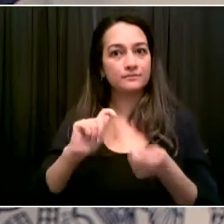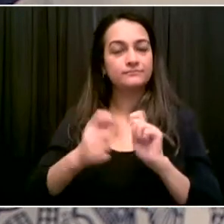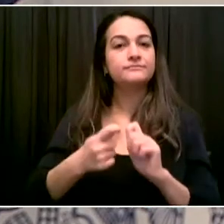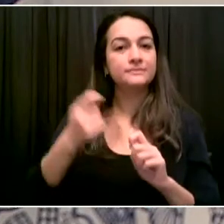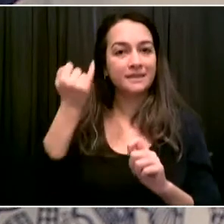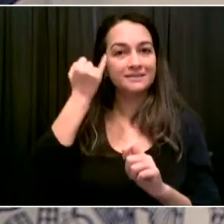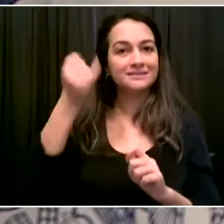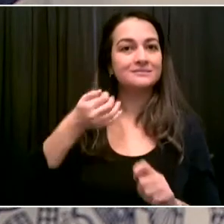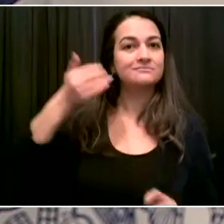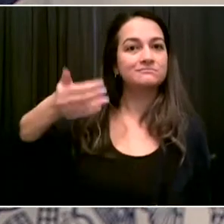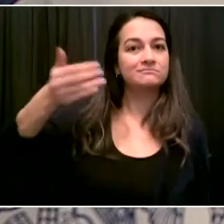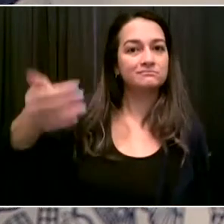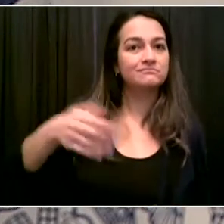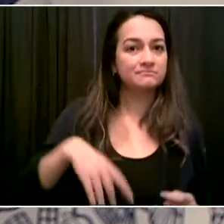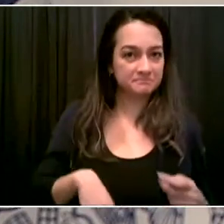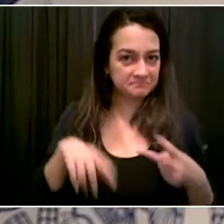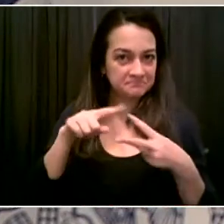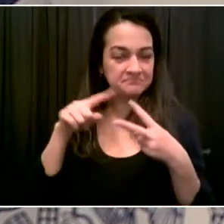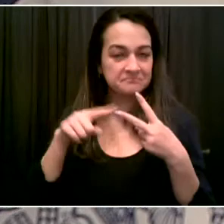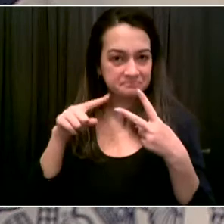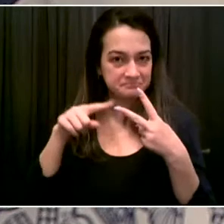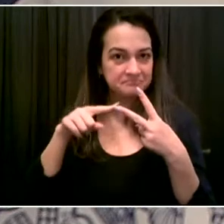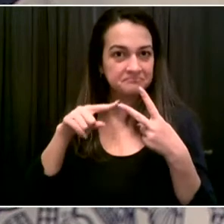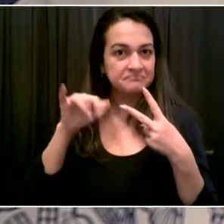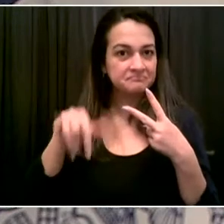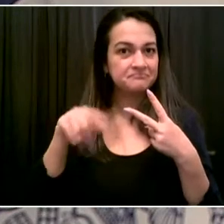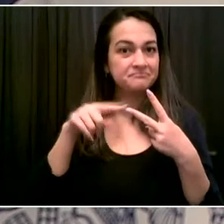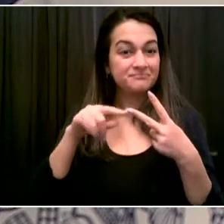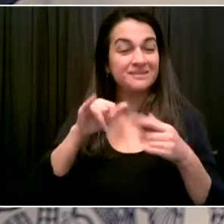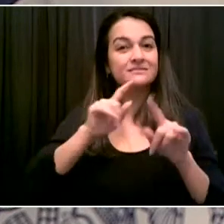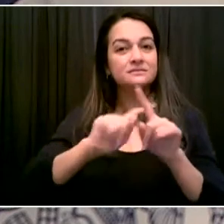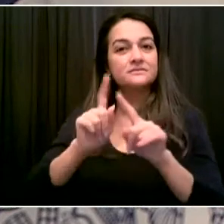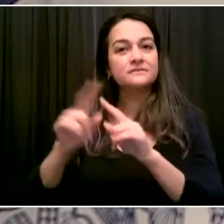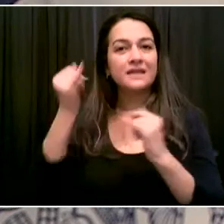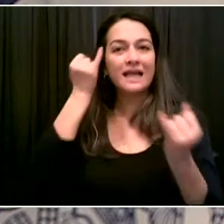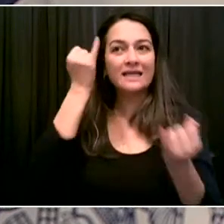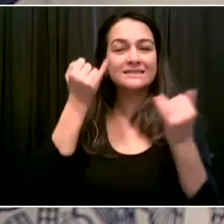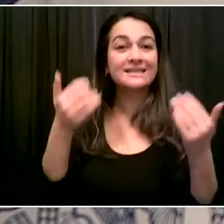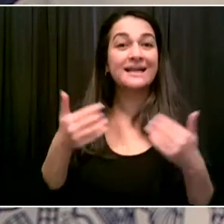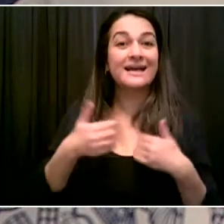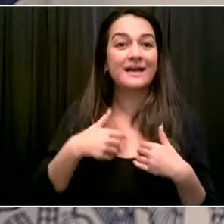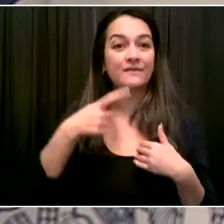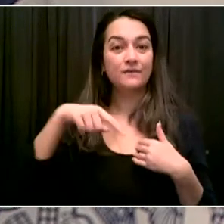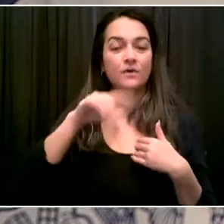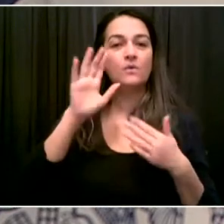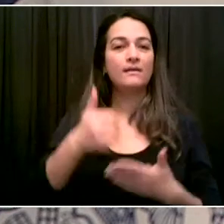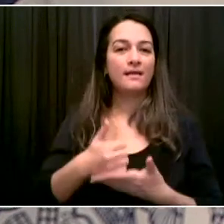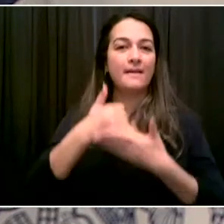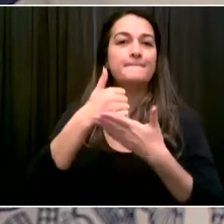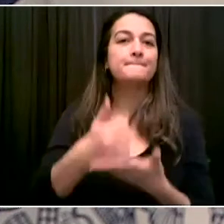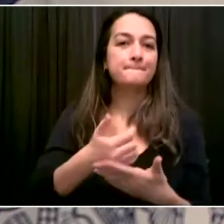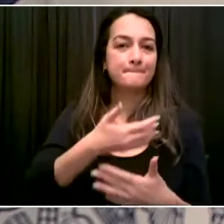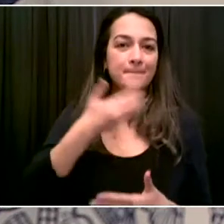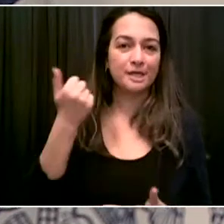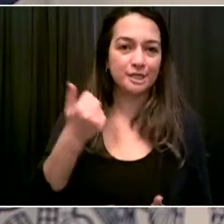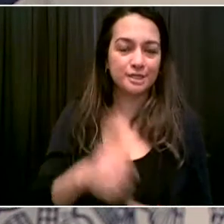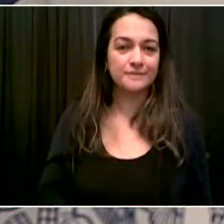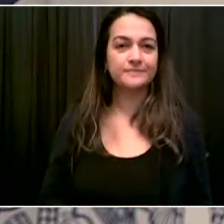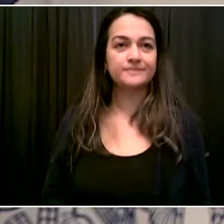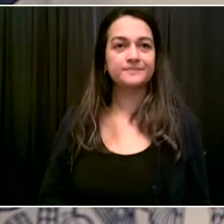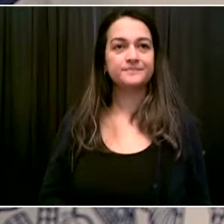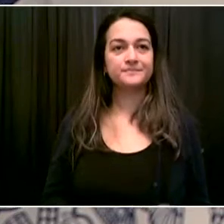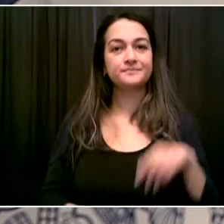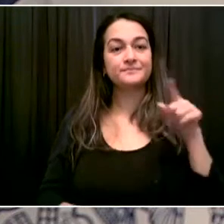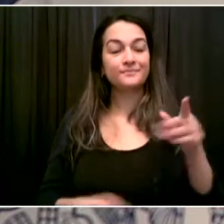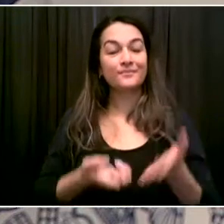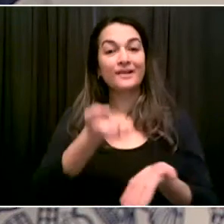we pull all these pieces together. Hank said EDC has already, Economic Development Corporation has already been working on some of these alternative ways of